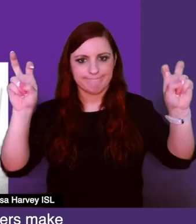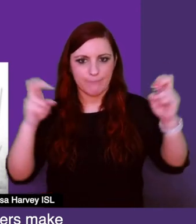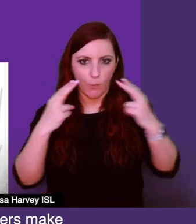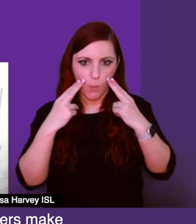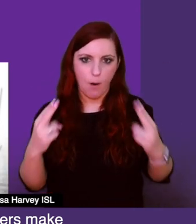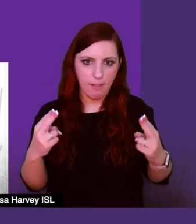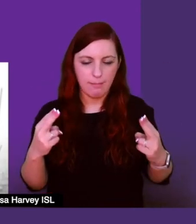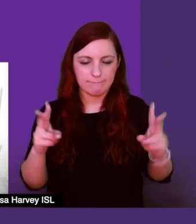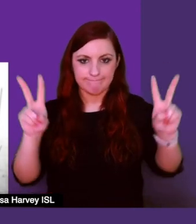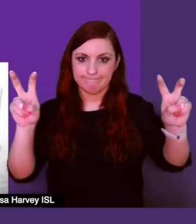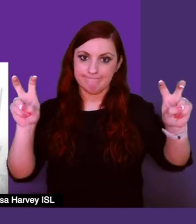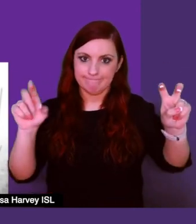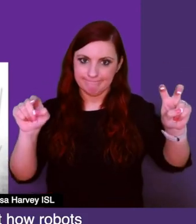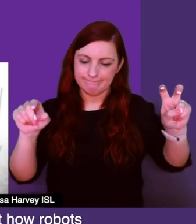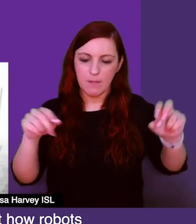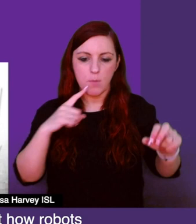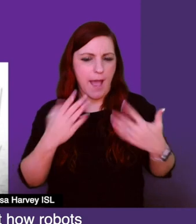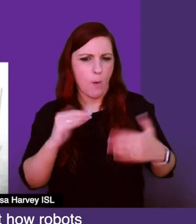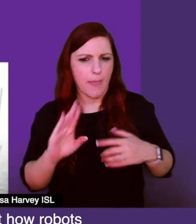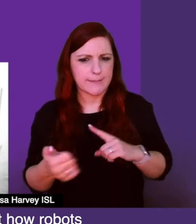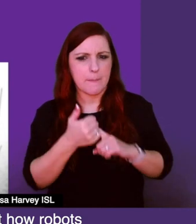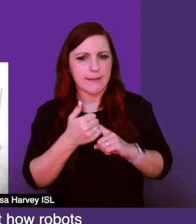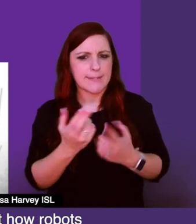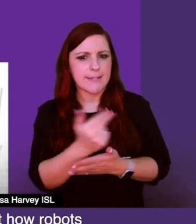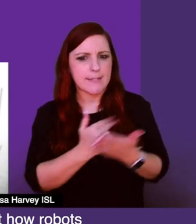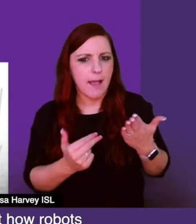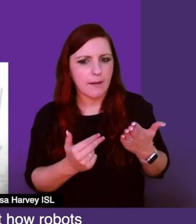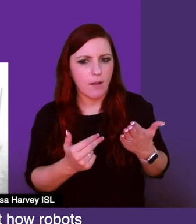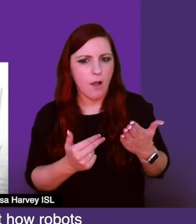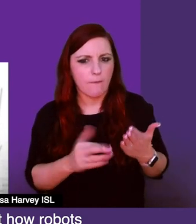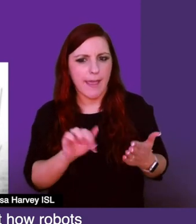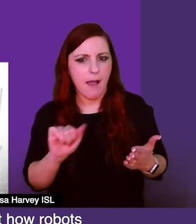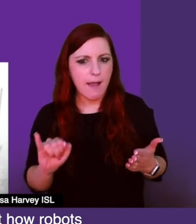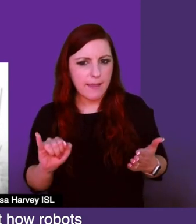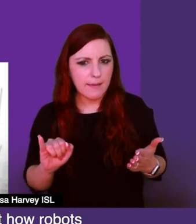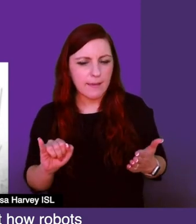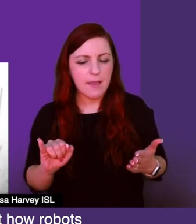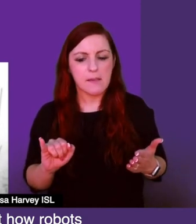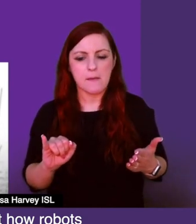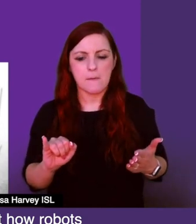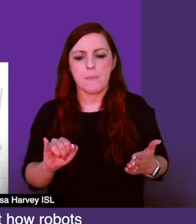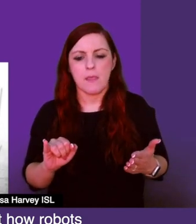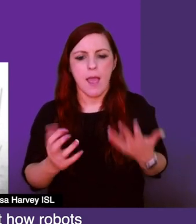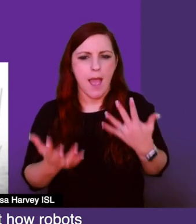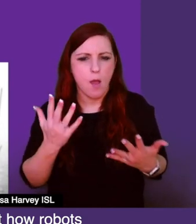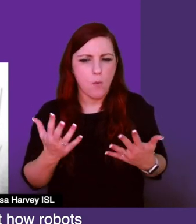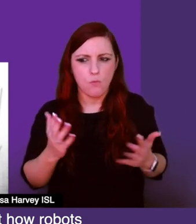scare quotes, how that affects the design of artificial intelligence. I think about how robots and